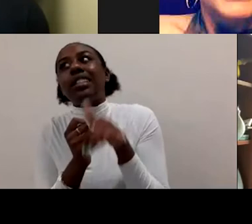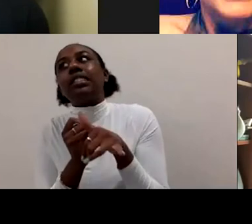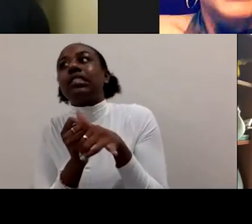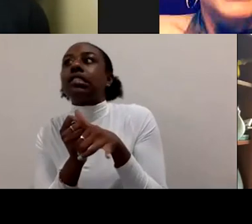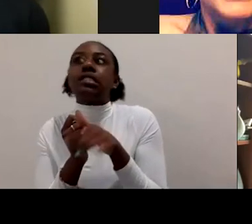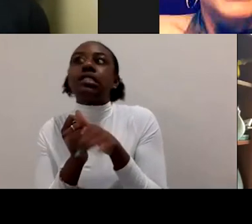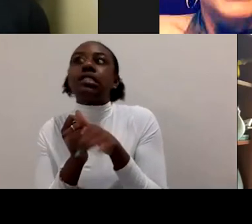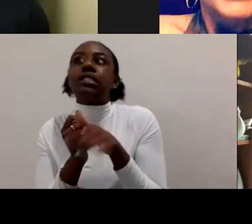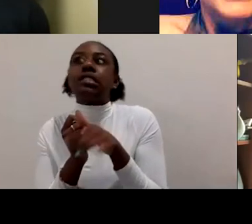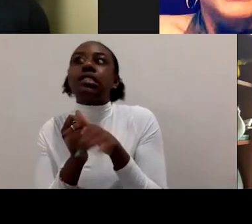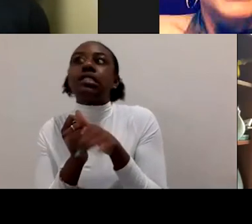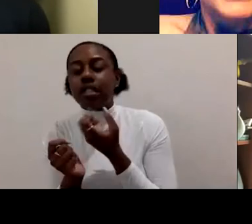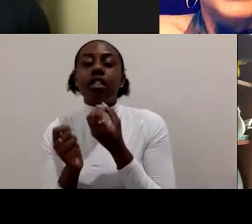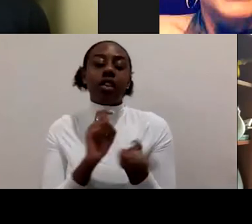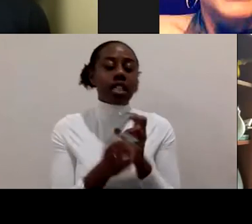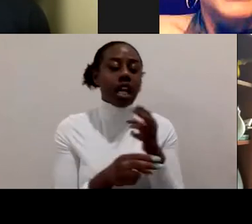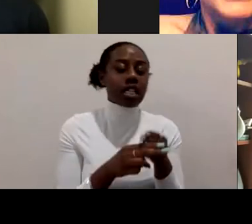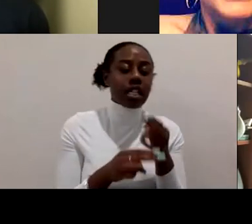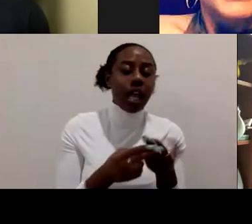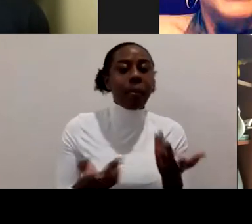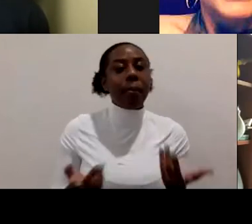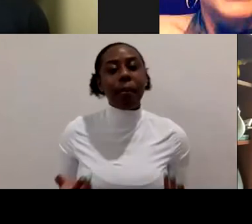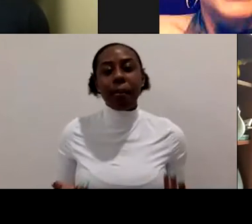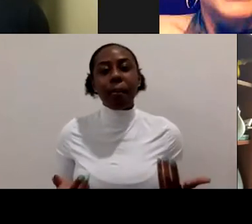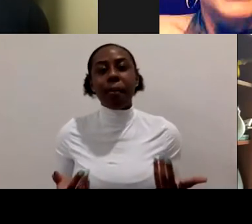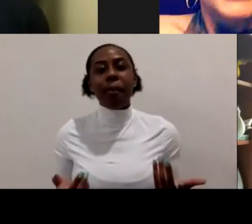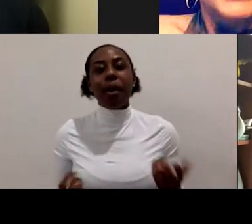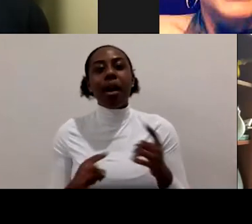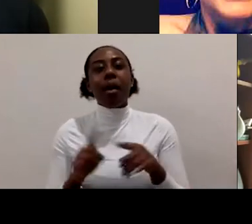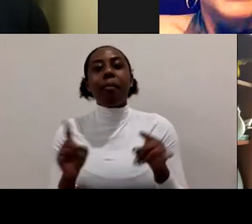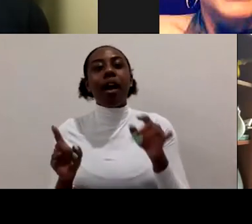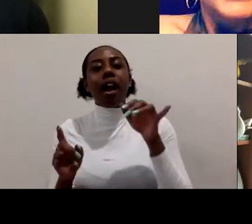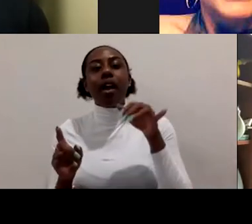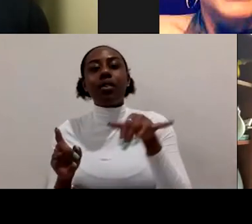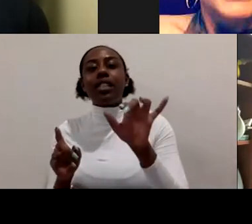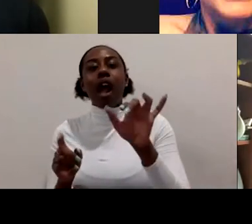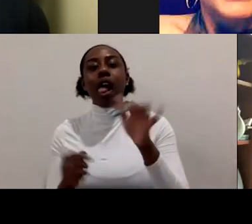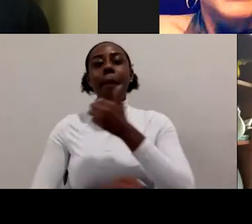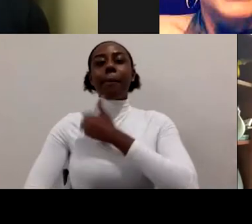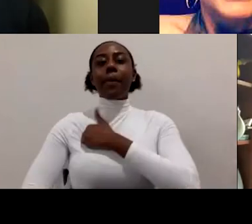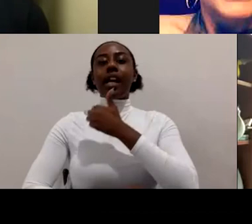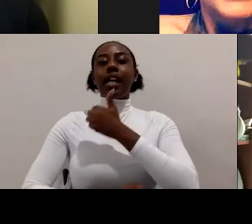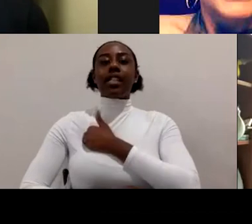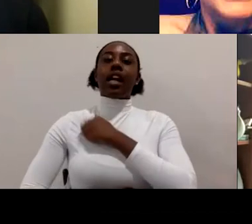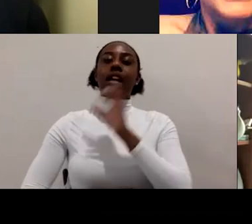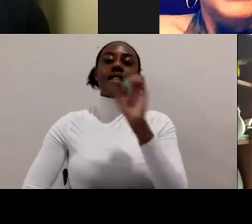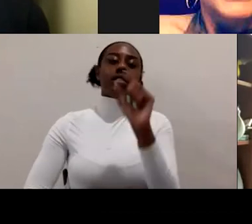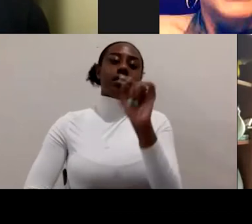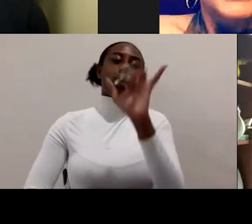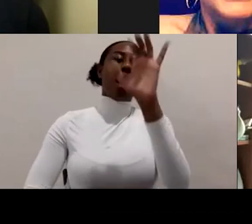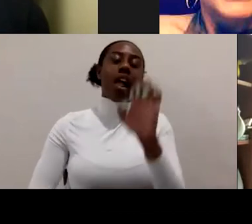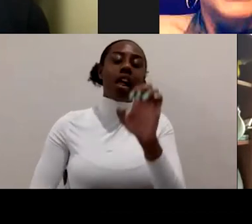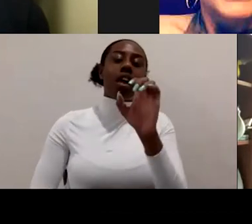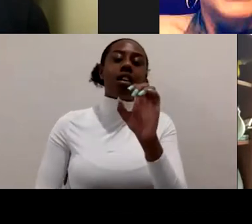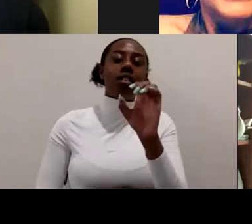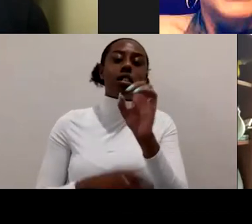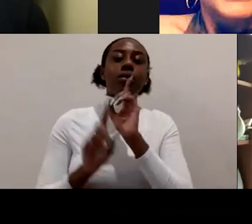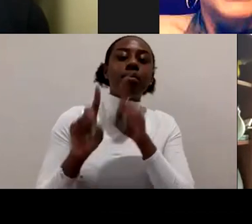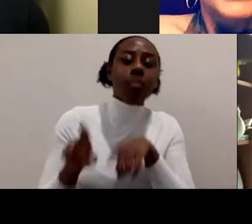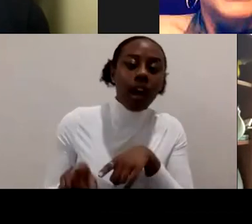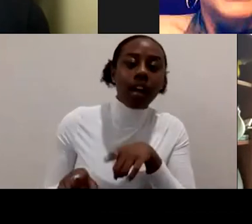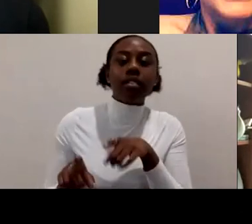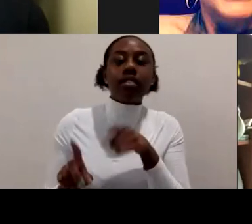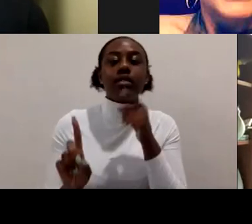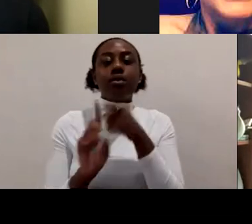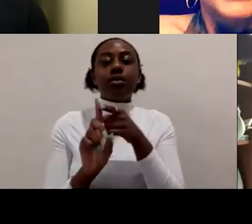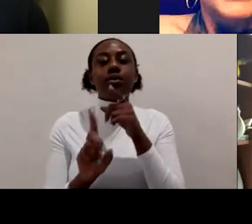really the goal, because it was a military type style response to civilian disorder, and it was a way of getting